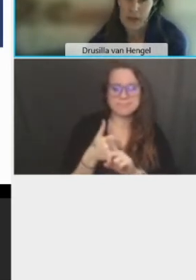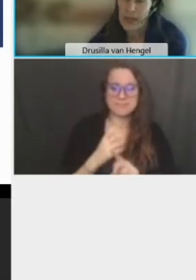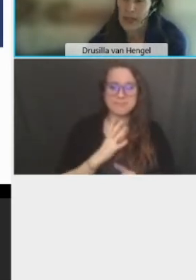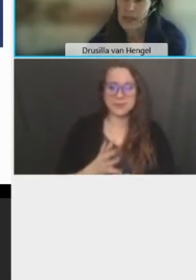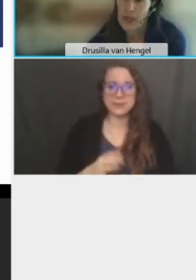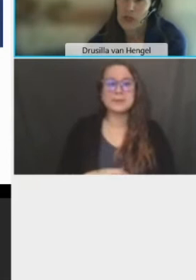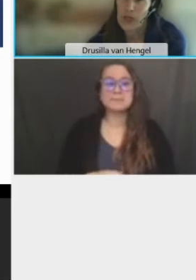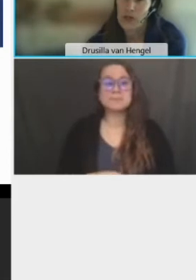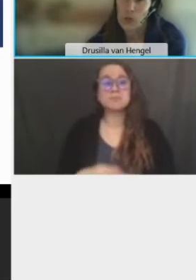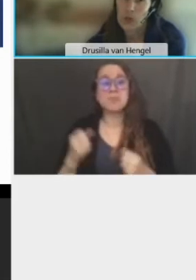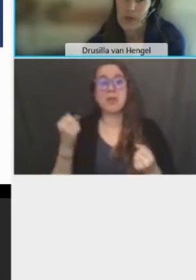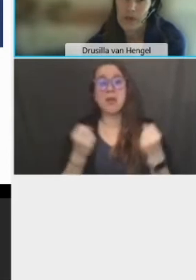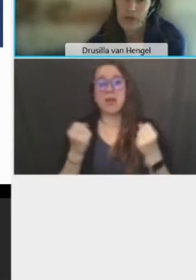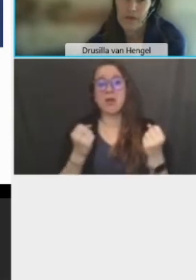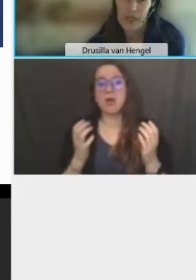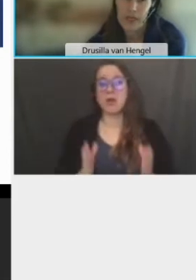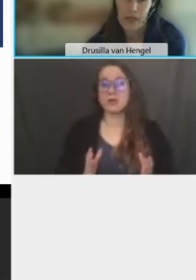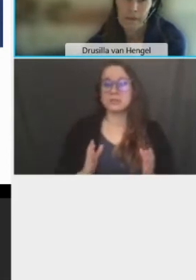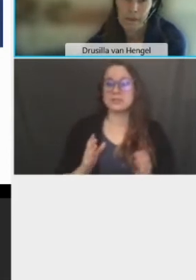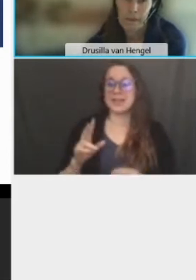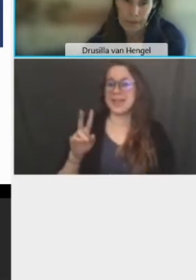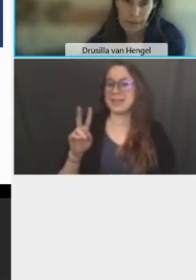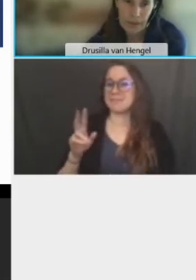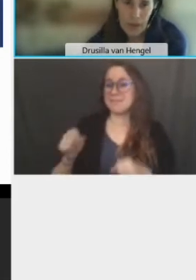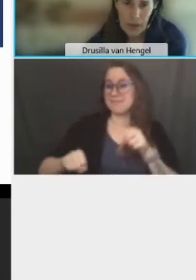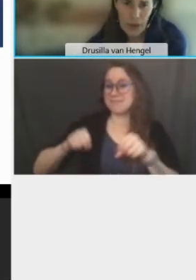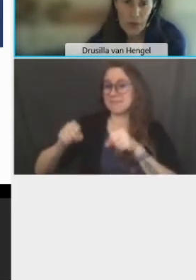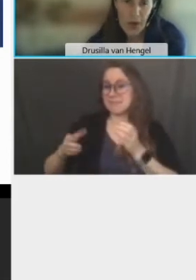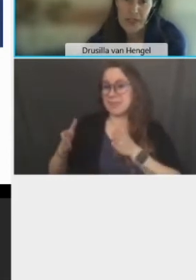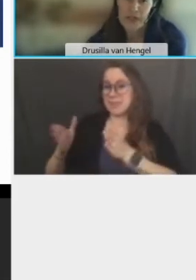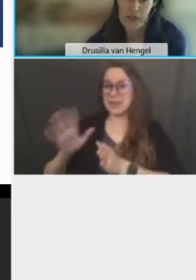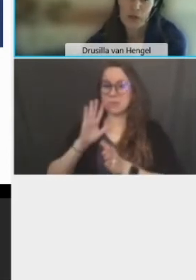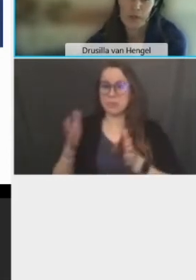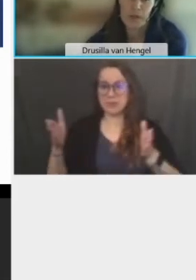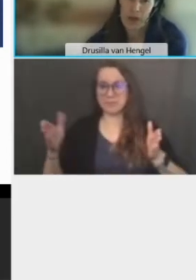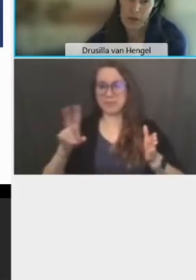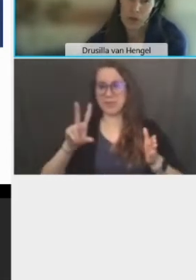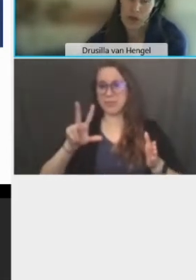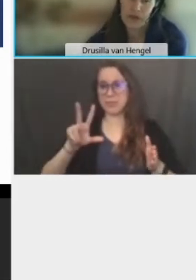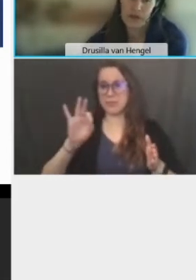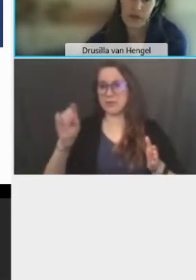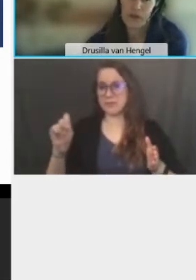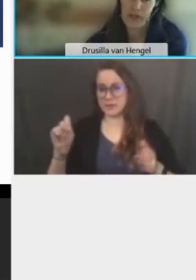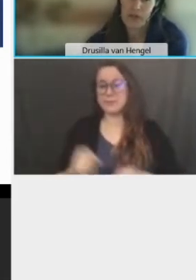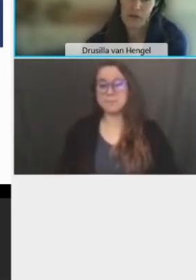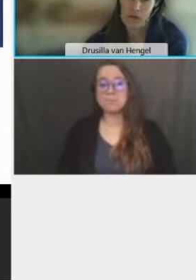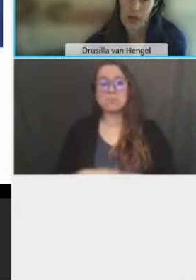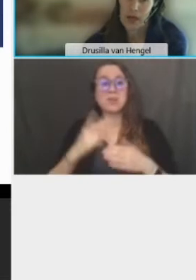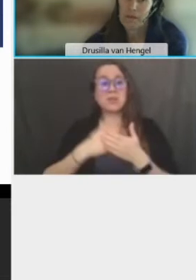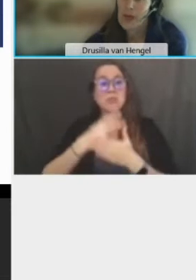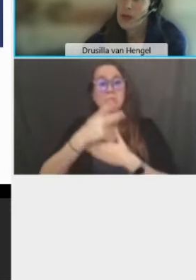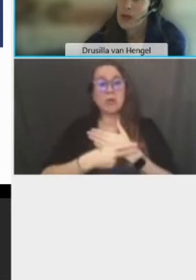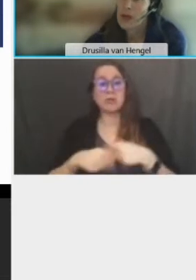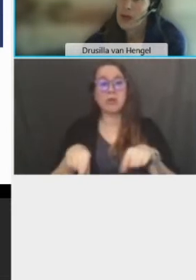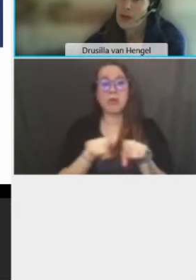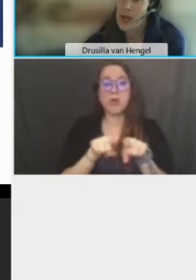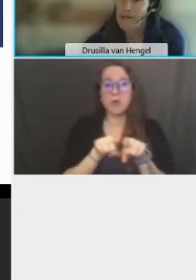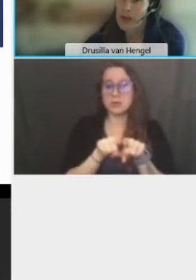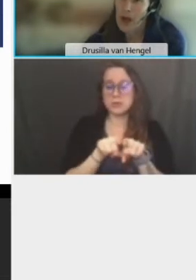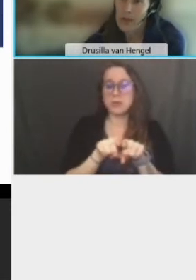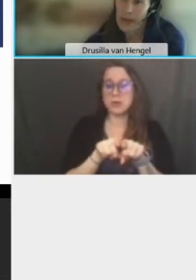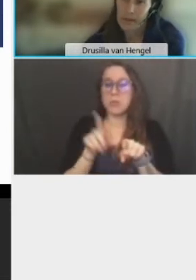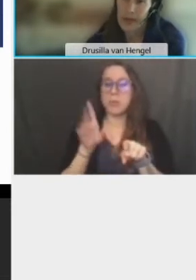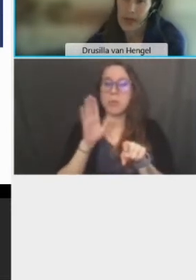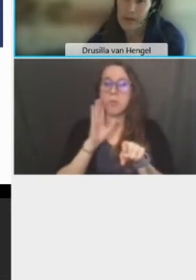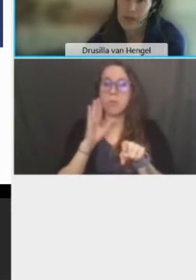between vehicle lane and cycle tracks will be 3 feet. This project will also result in